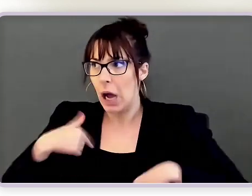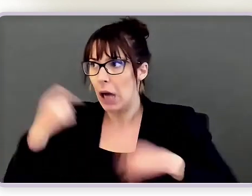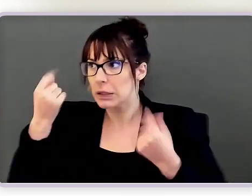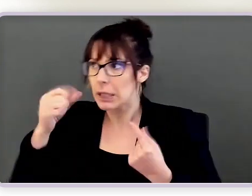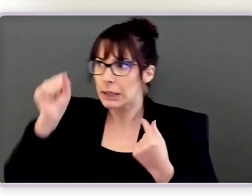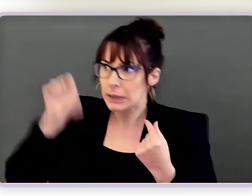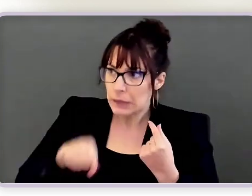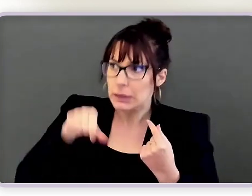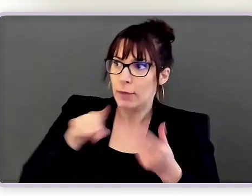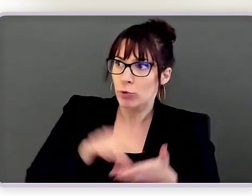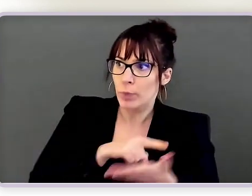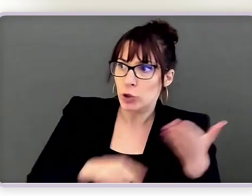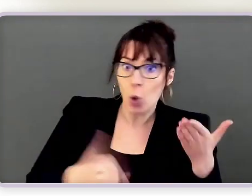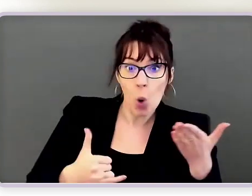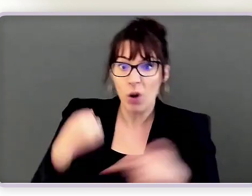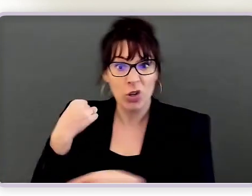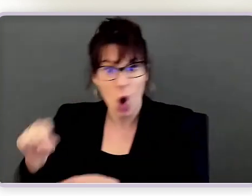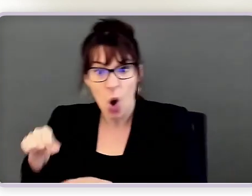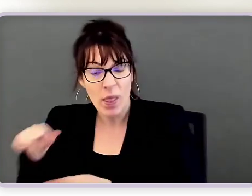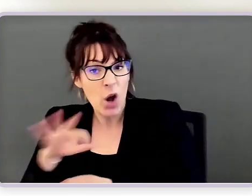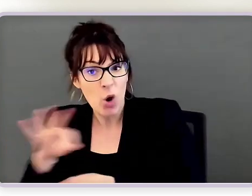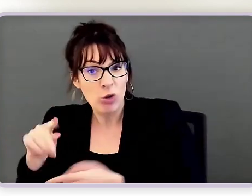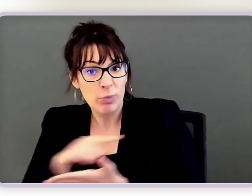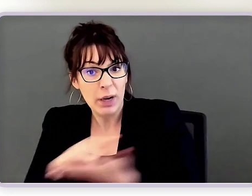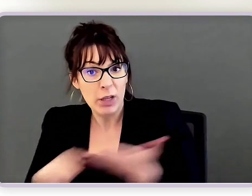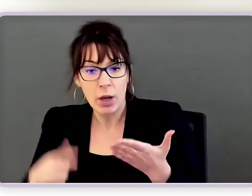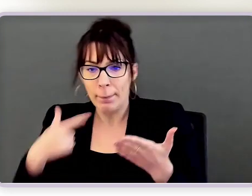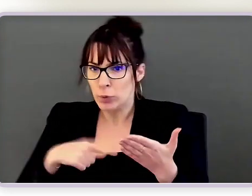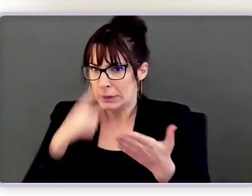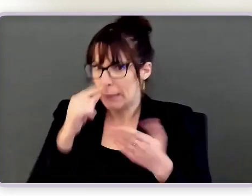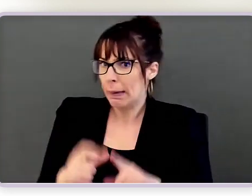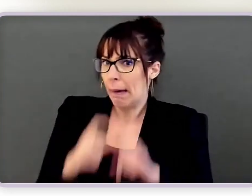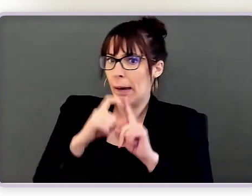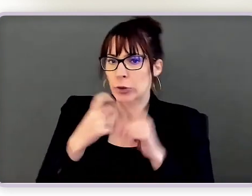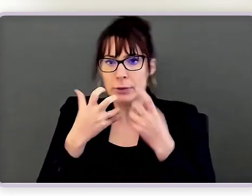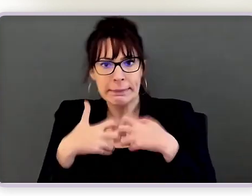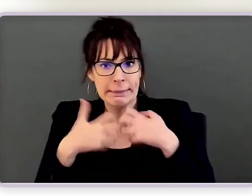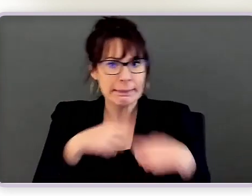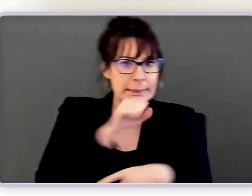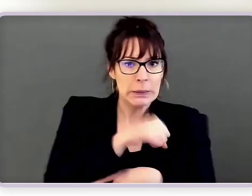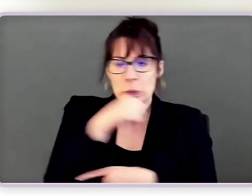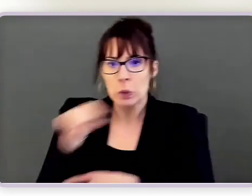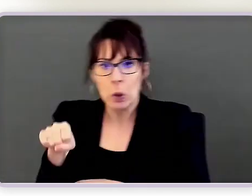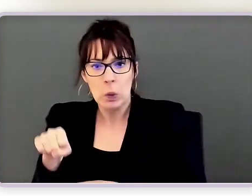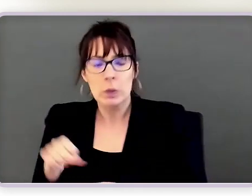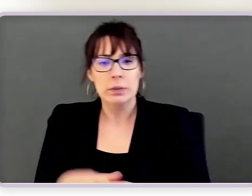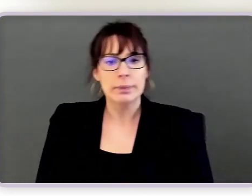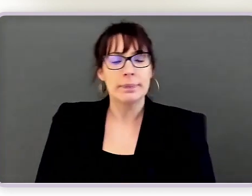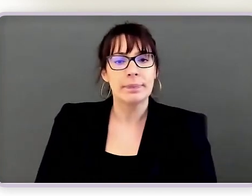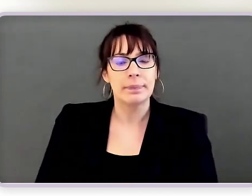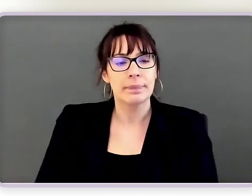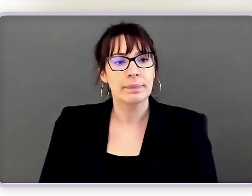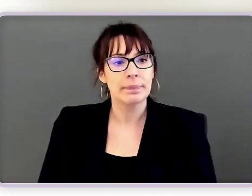sometimes, as I said, it's tricky, and you think it is, but it's not. If I can have the